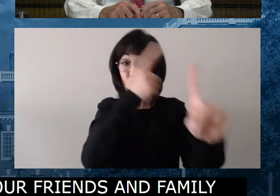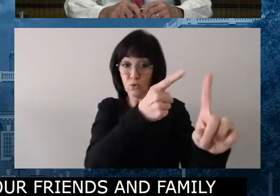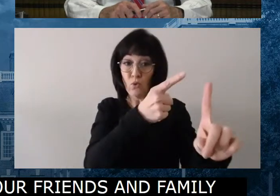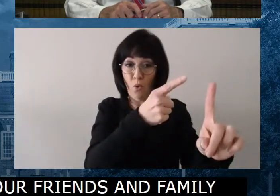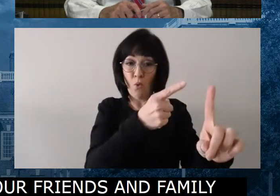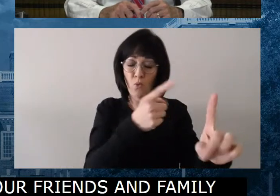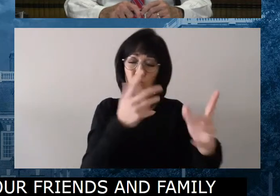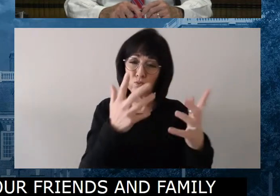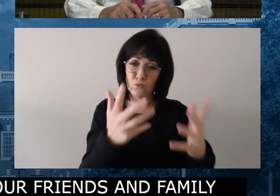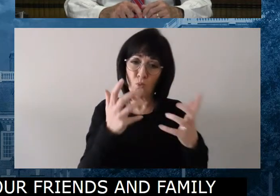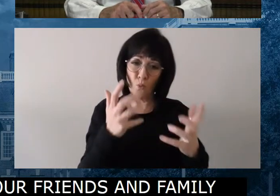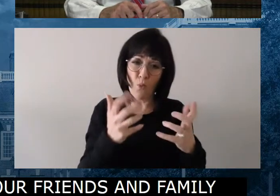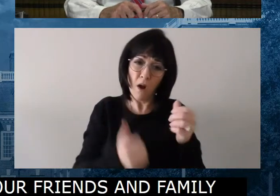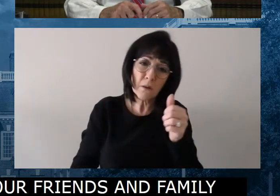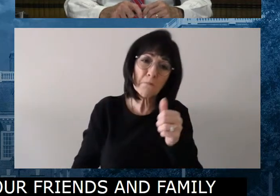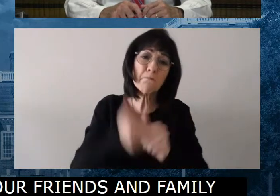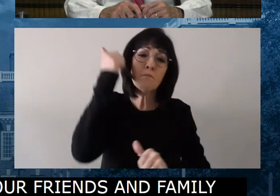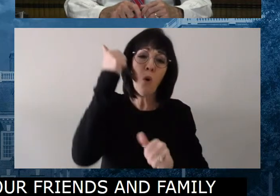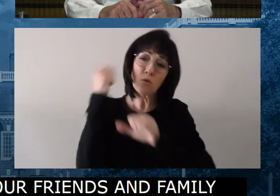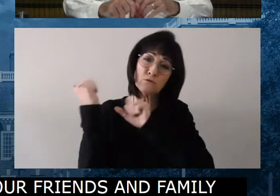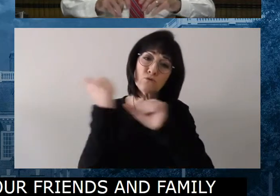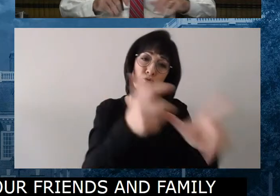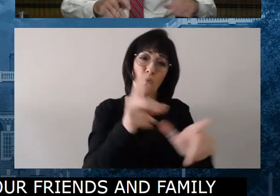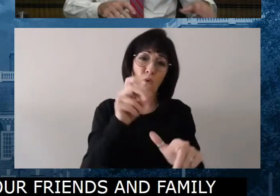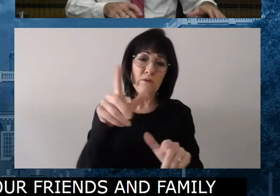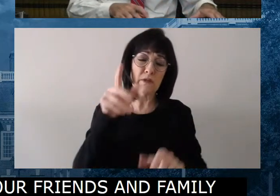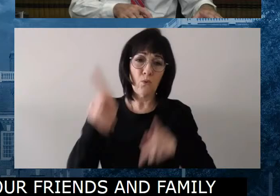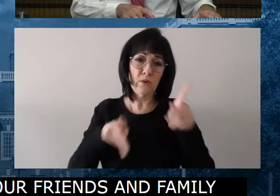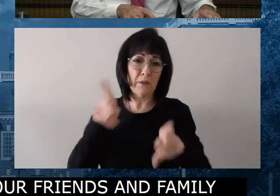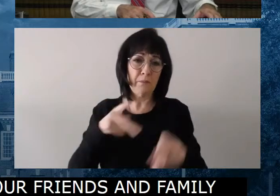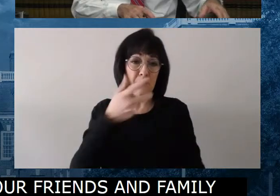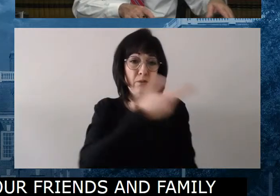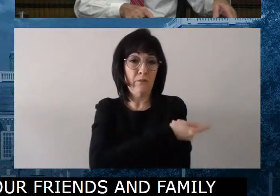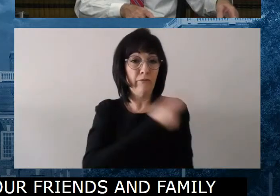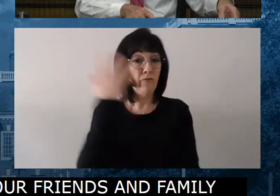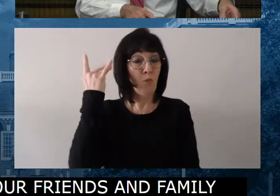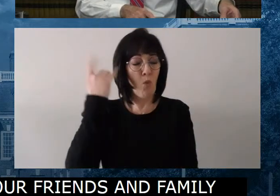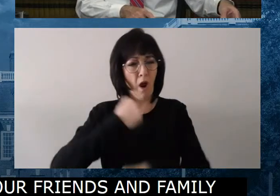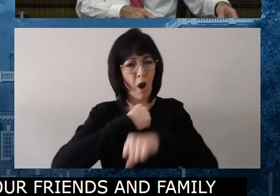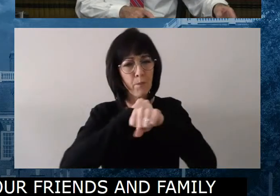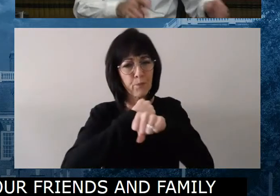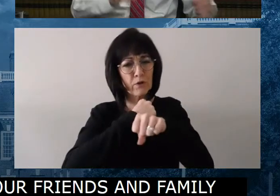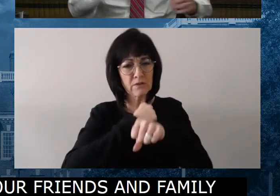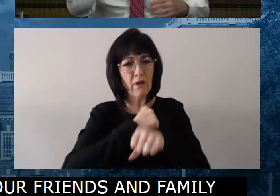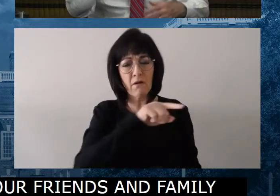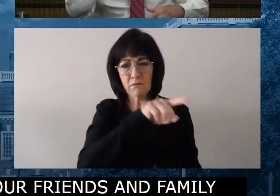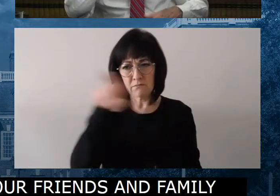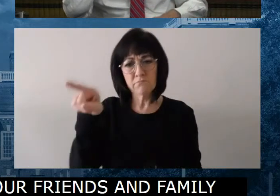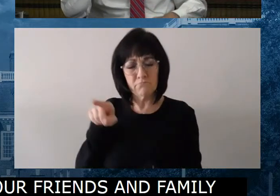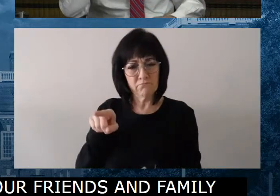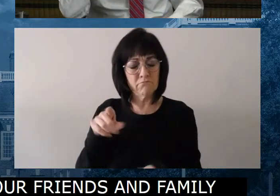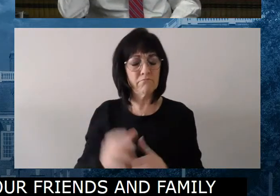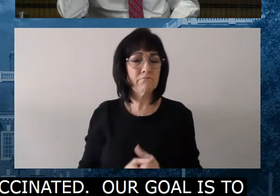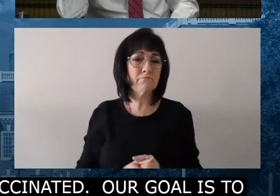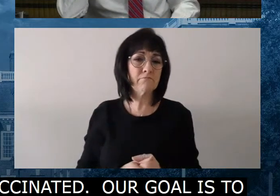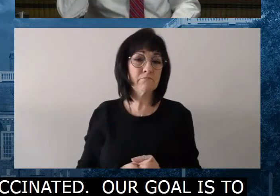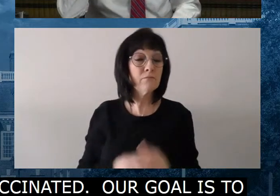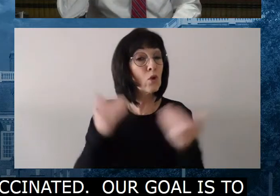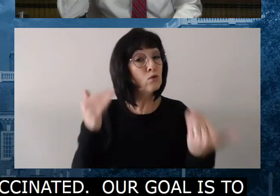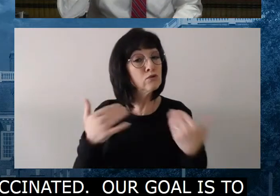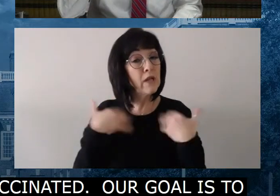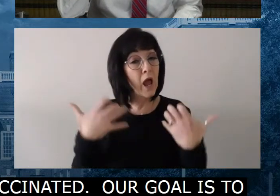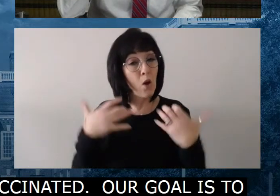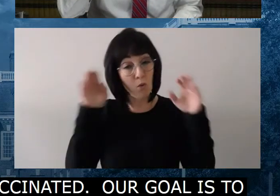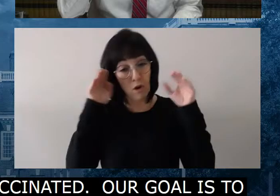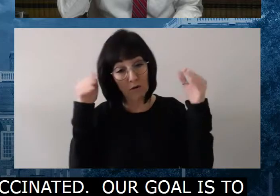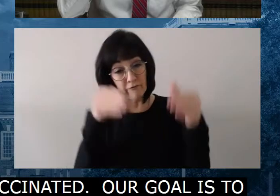possible Delawareans to get vaccinated, and we're making some progress there. So let's look at the data. I am a little